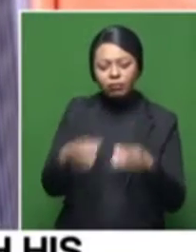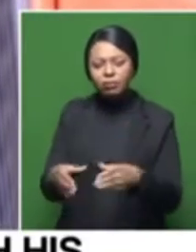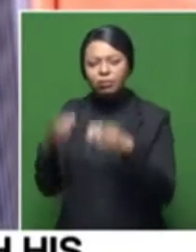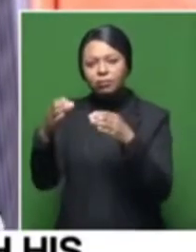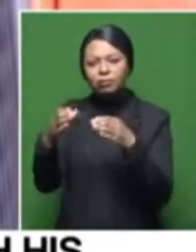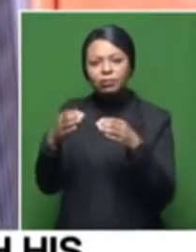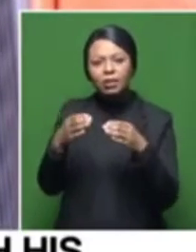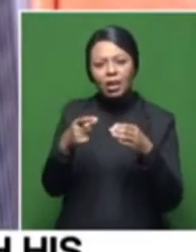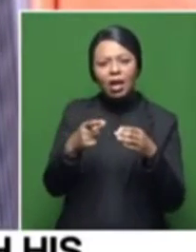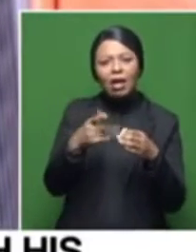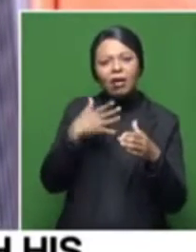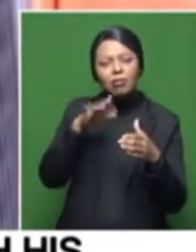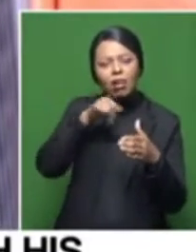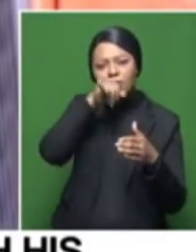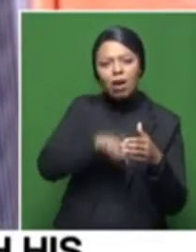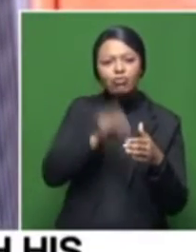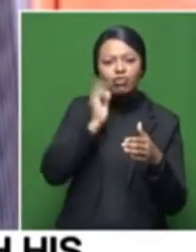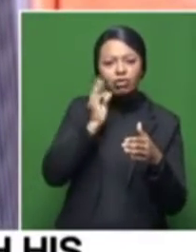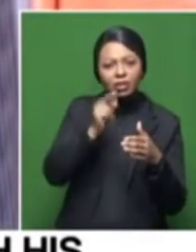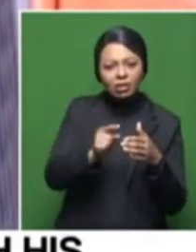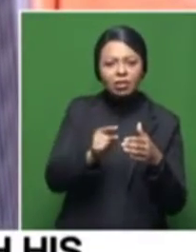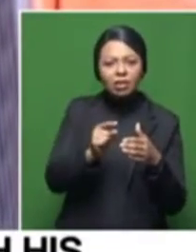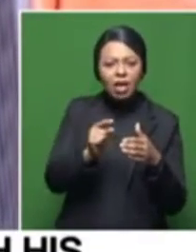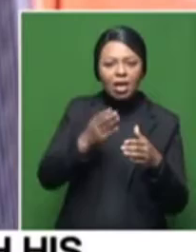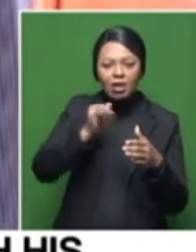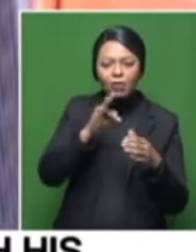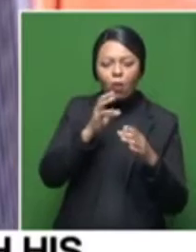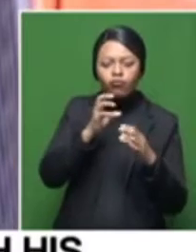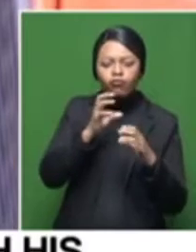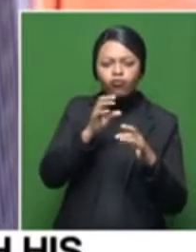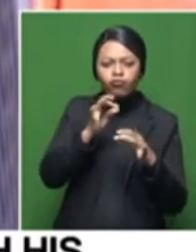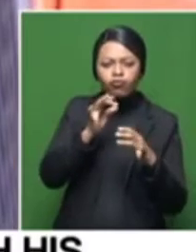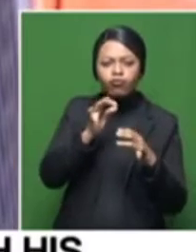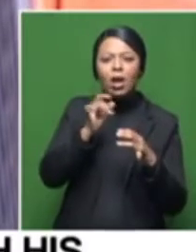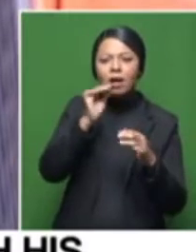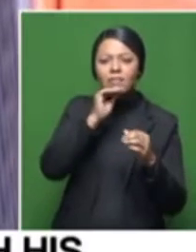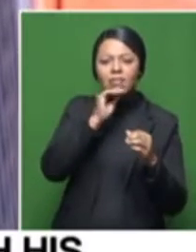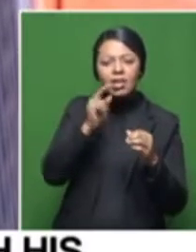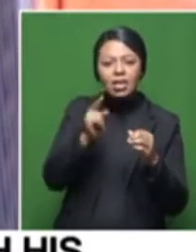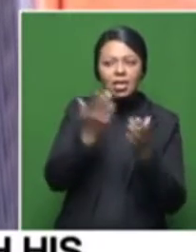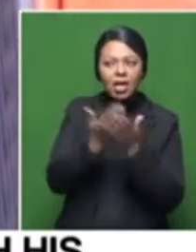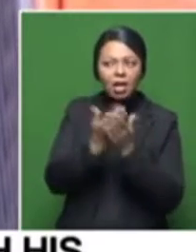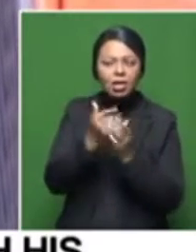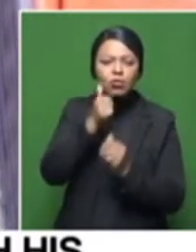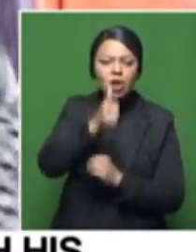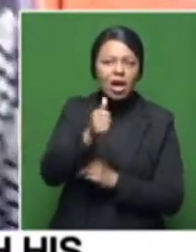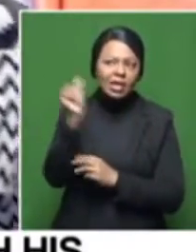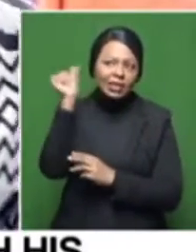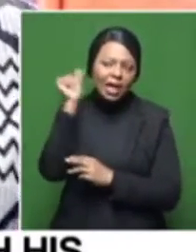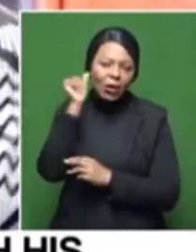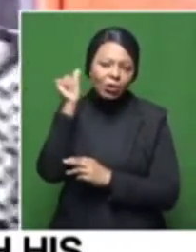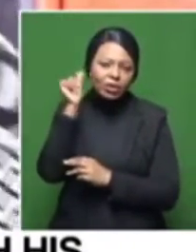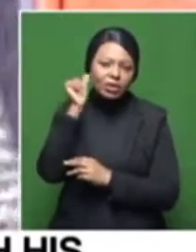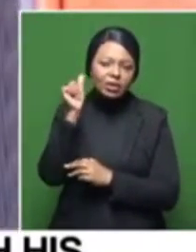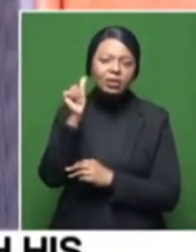and it produces like a trumpet sound. And I can say that's where the stardom began for me, and the love for music began for me, when